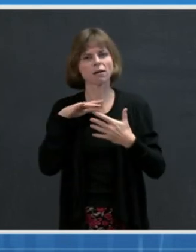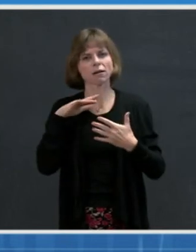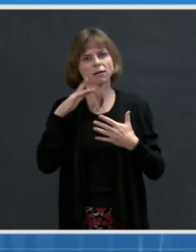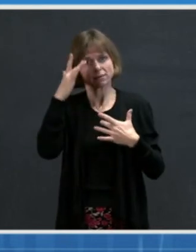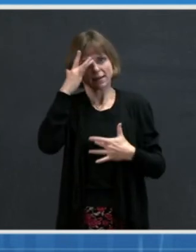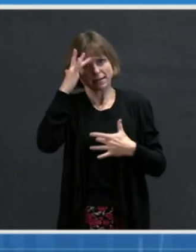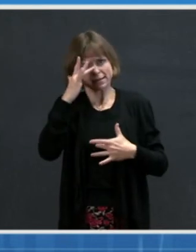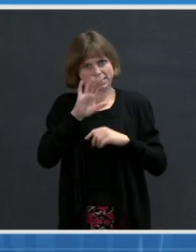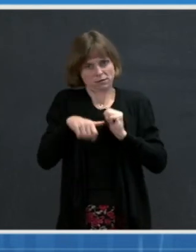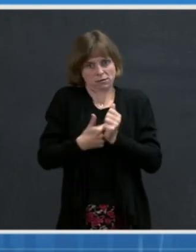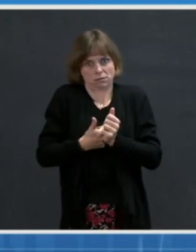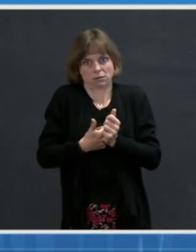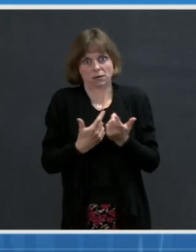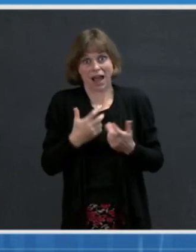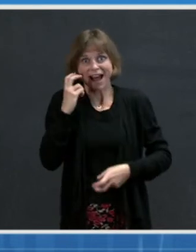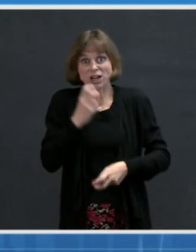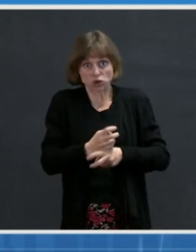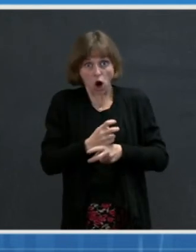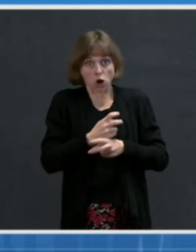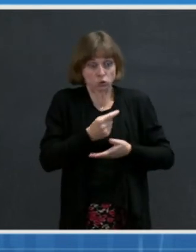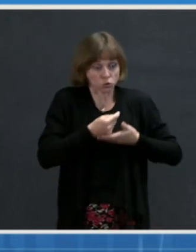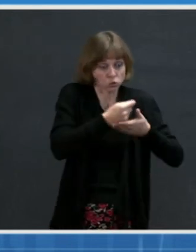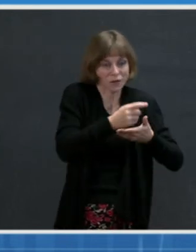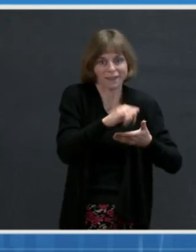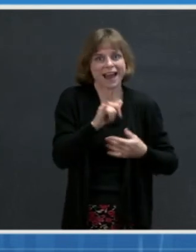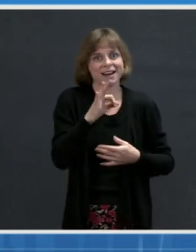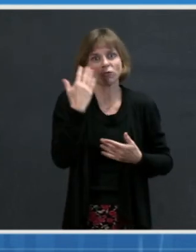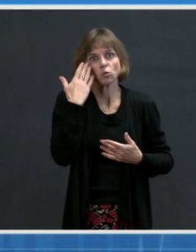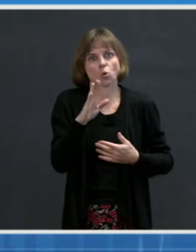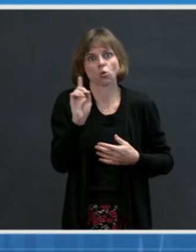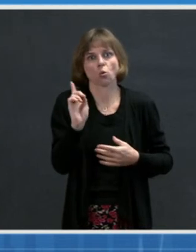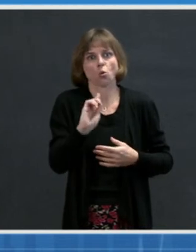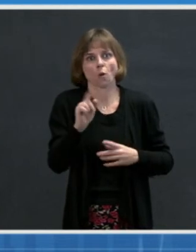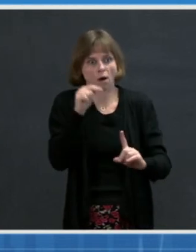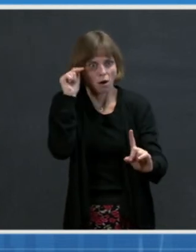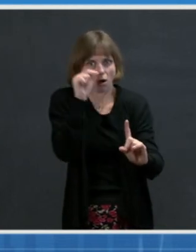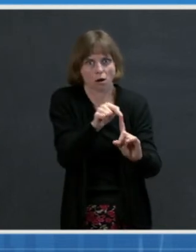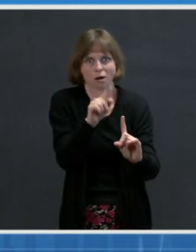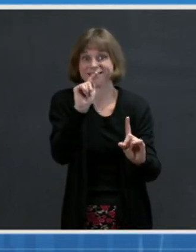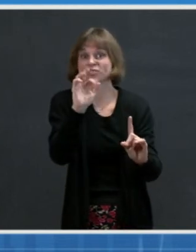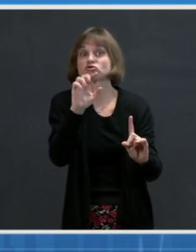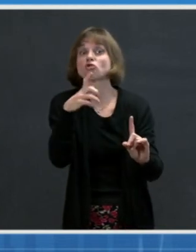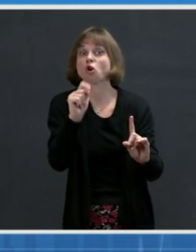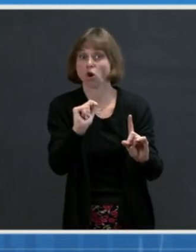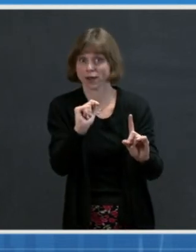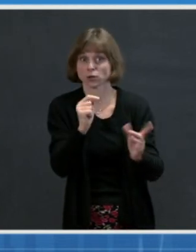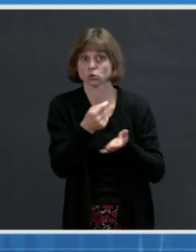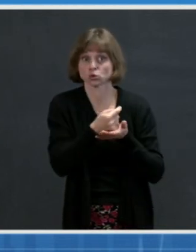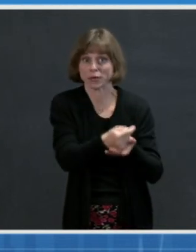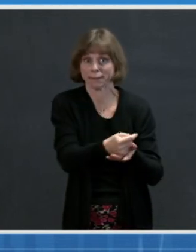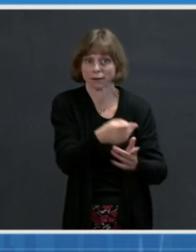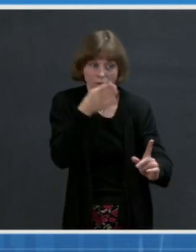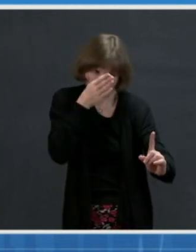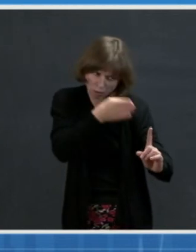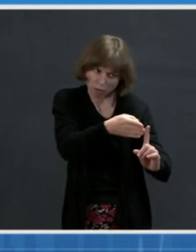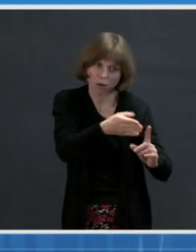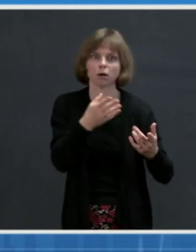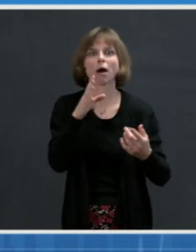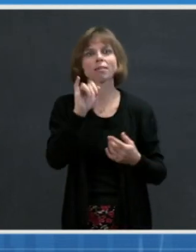something when you don't know what the target of the treatment is. And that's the reason why it's extremely important to take a look at